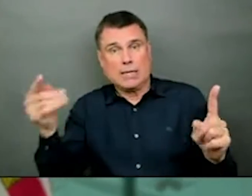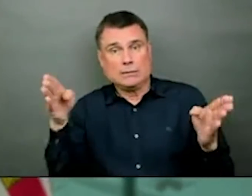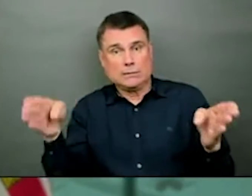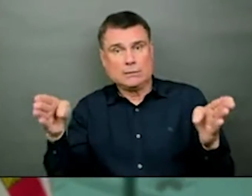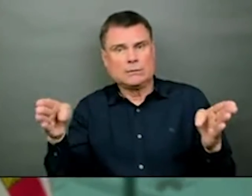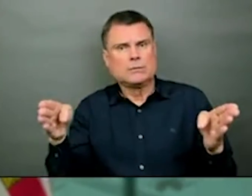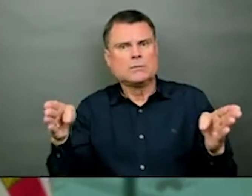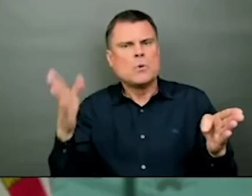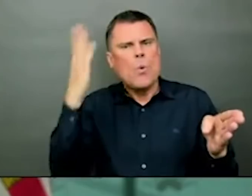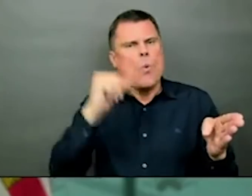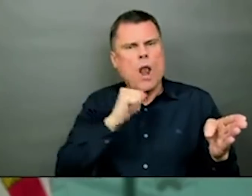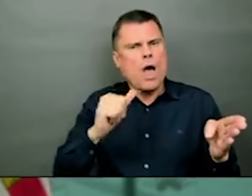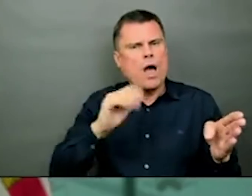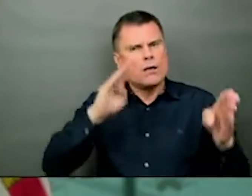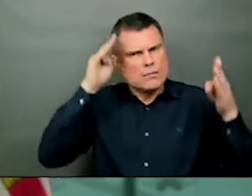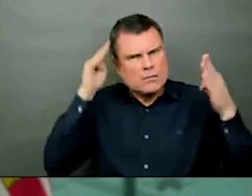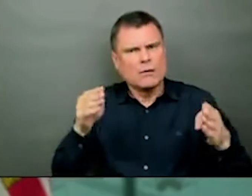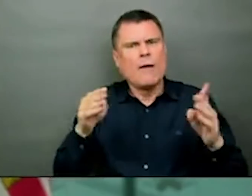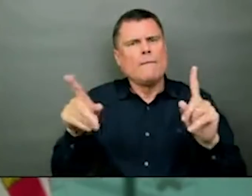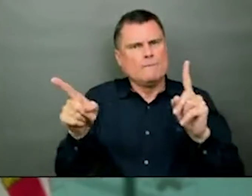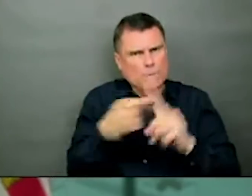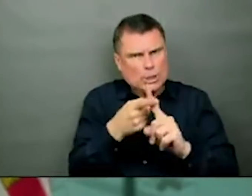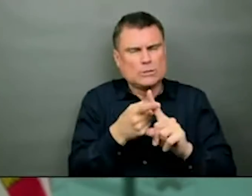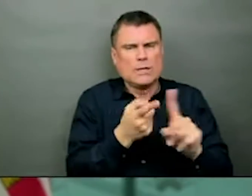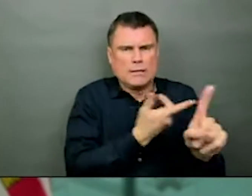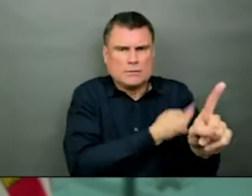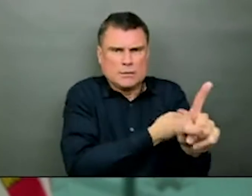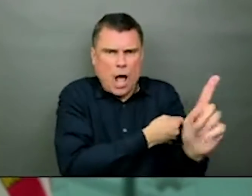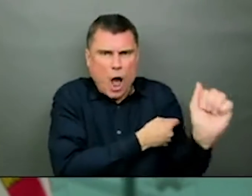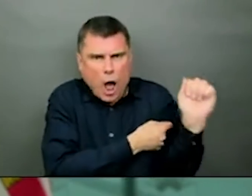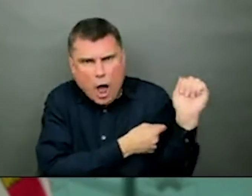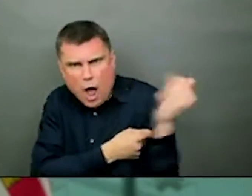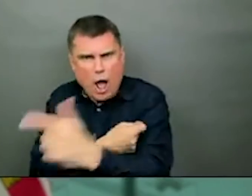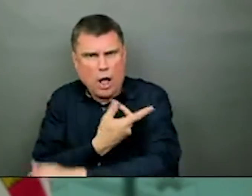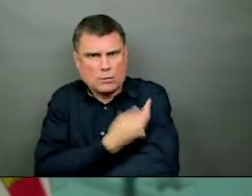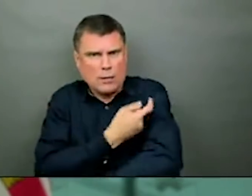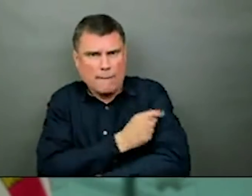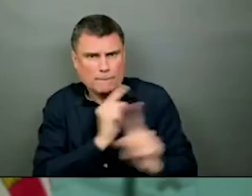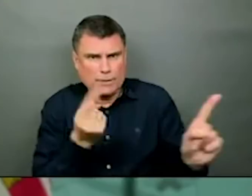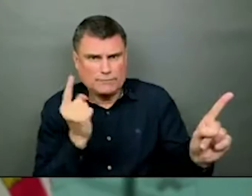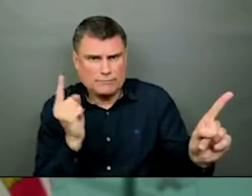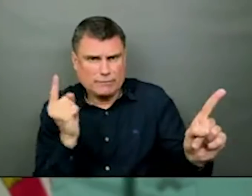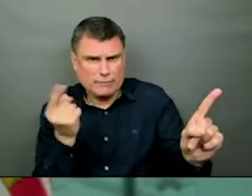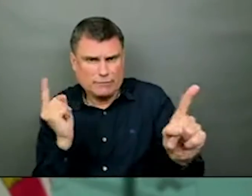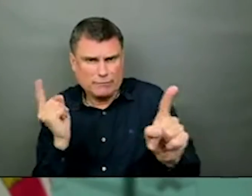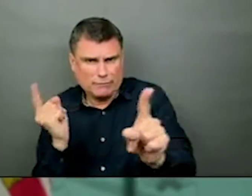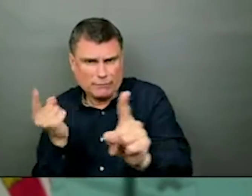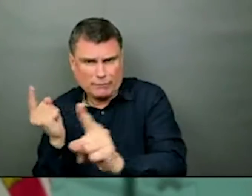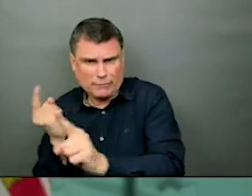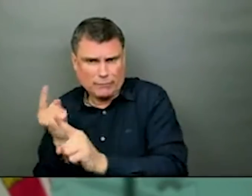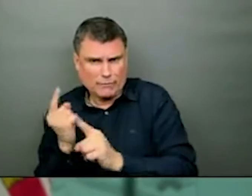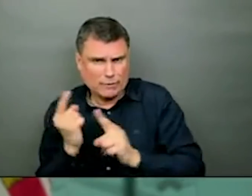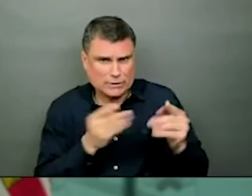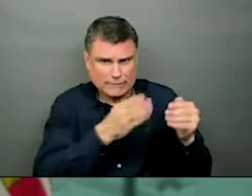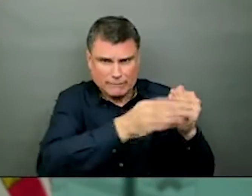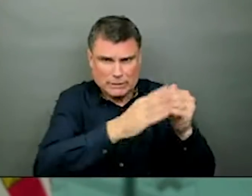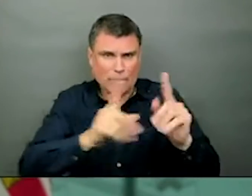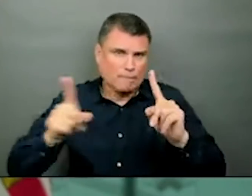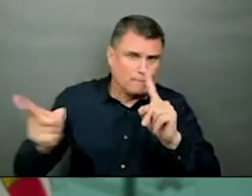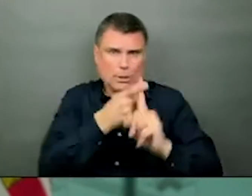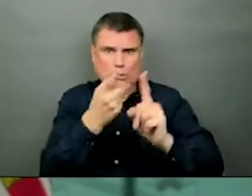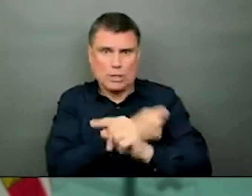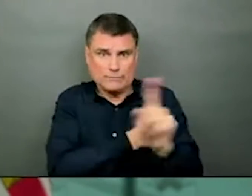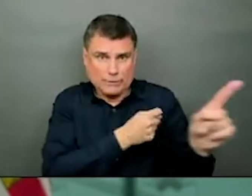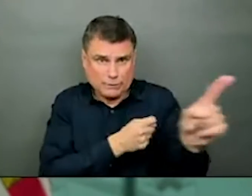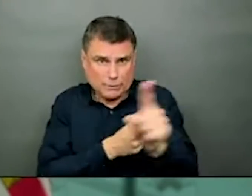contributors to that debate has been actually a recent letter in the New England Journal of Medicine by a scientist from the BC Centre for